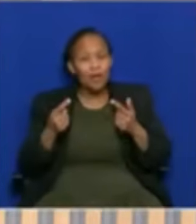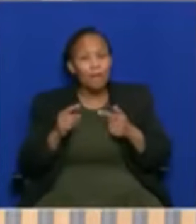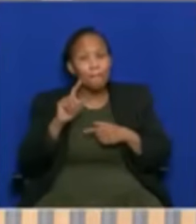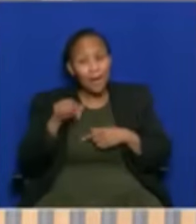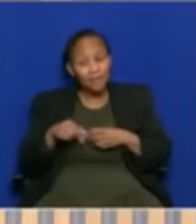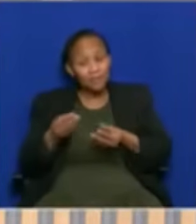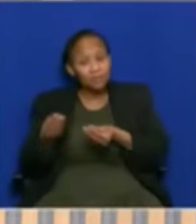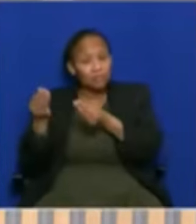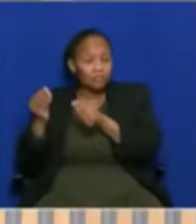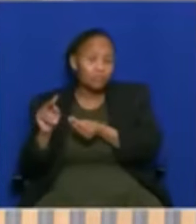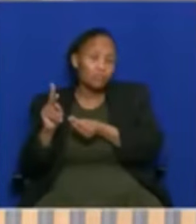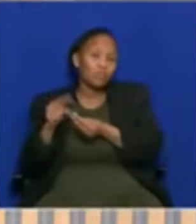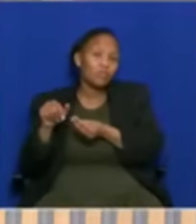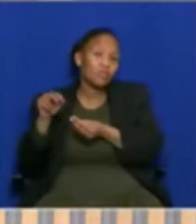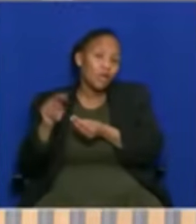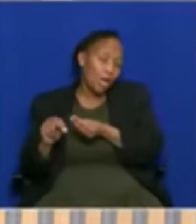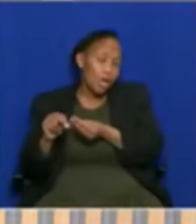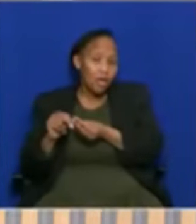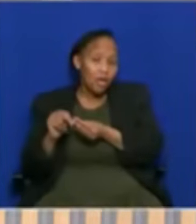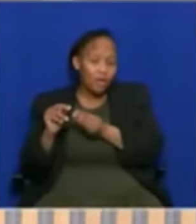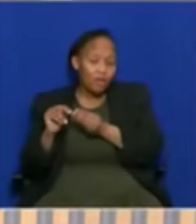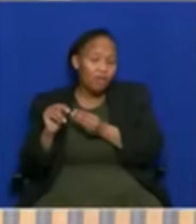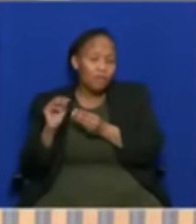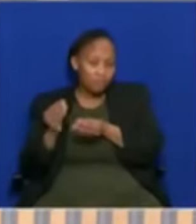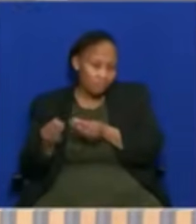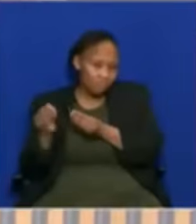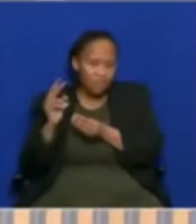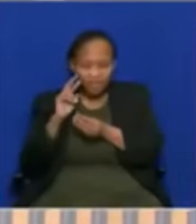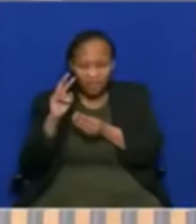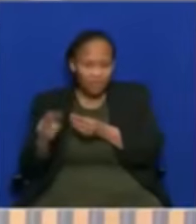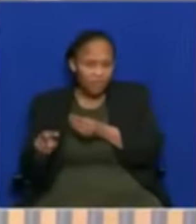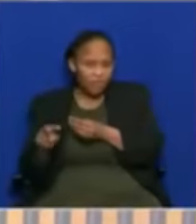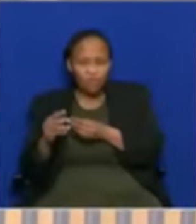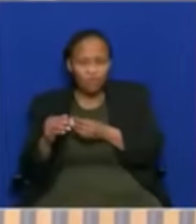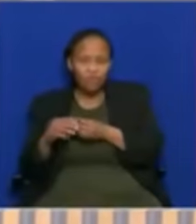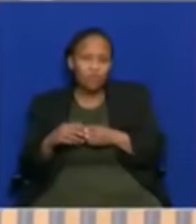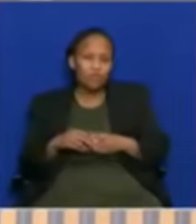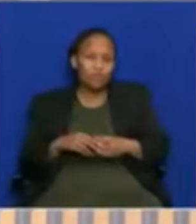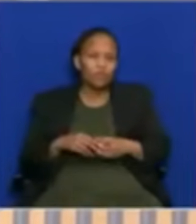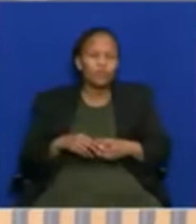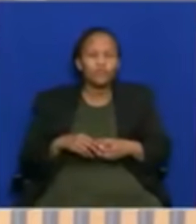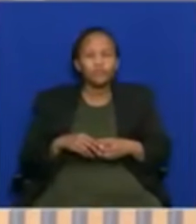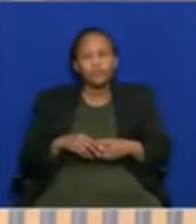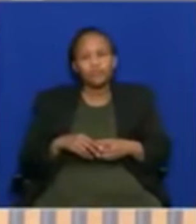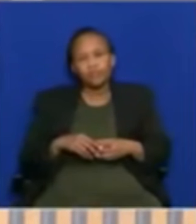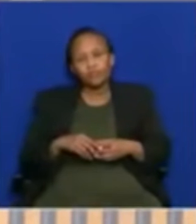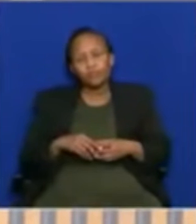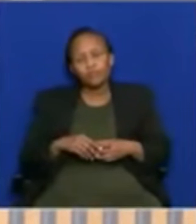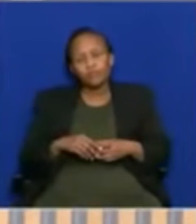to form that view in that paragraph. Yes, sir, during the course of the interview.